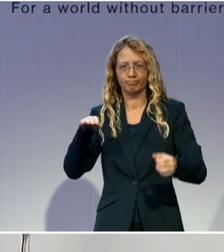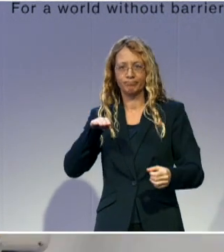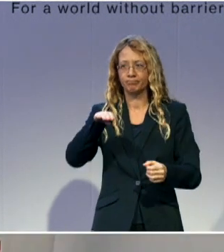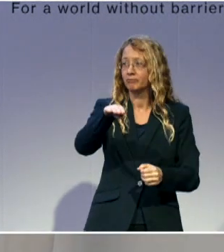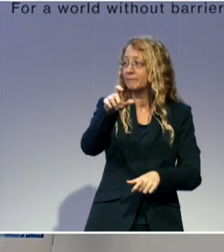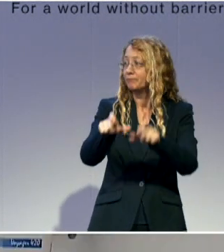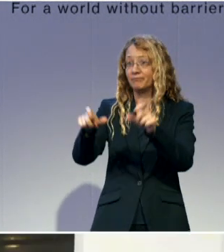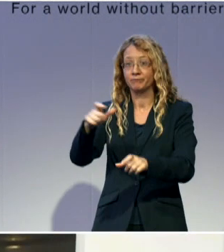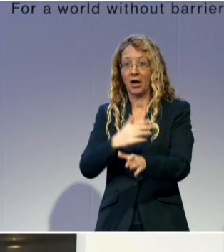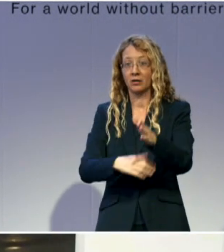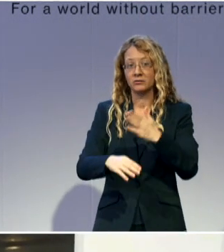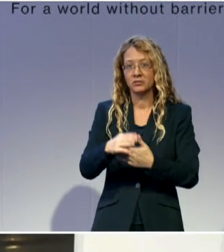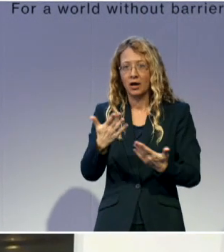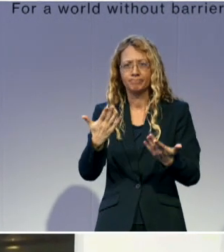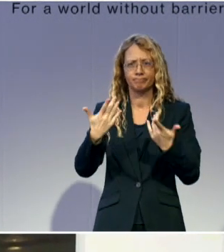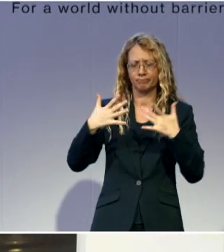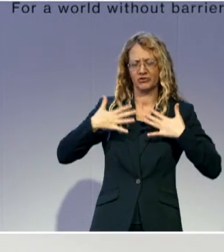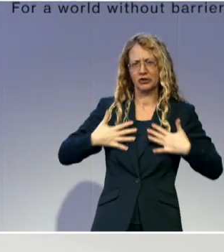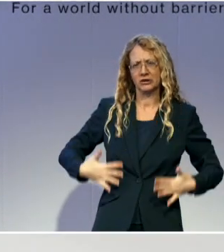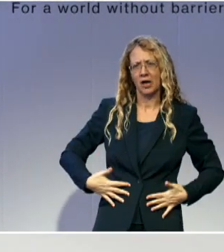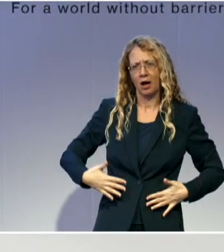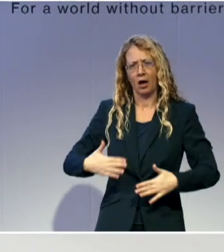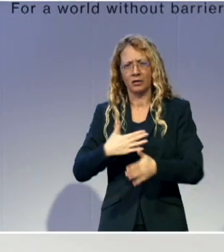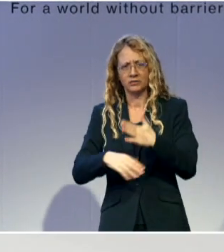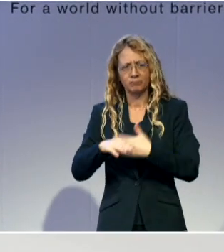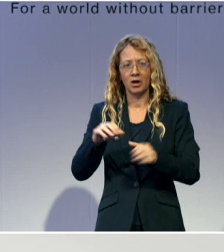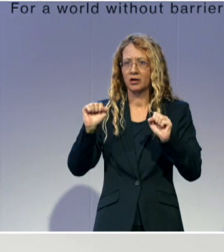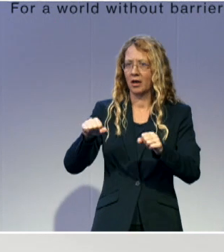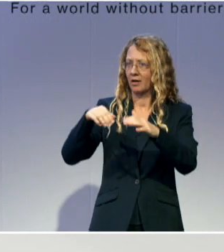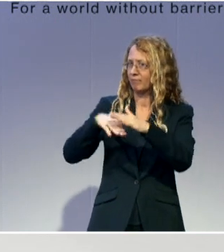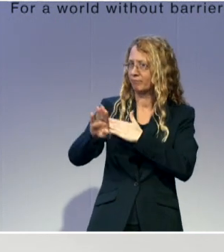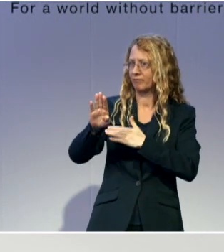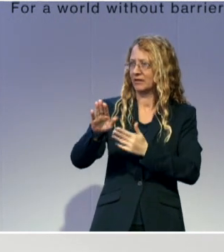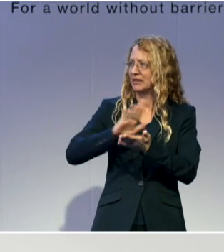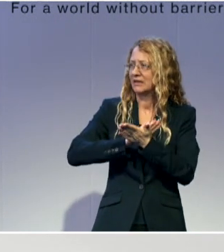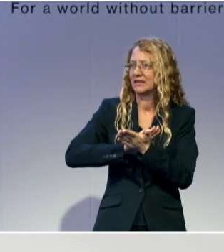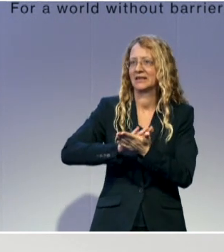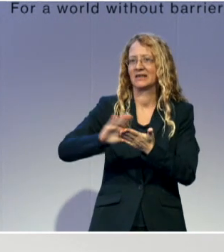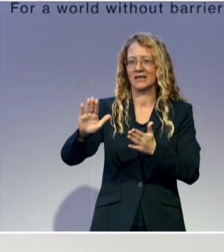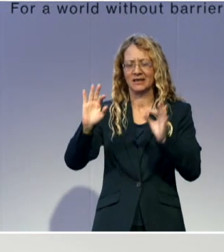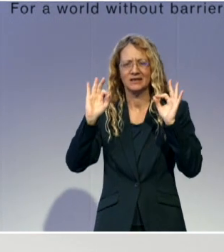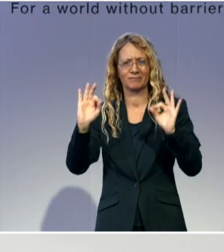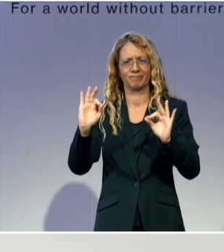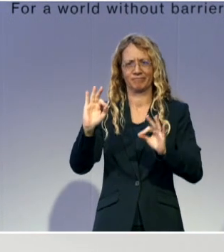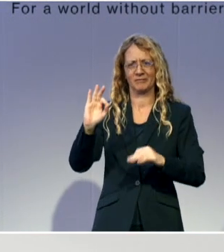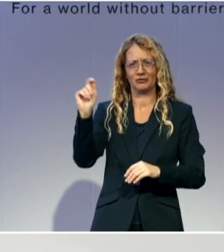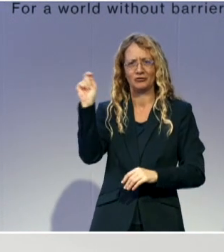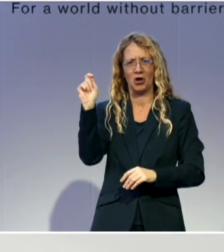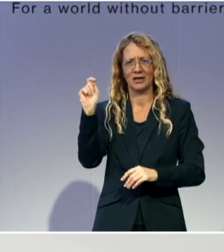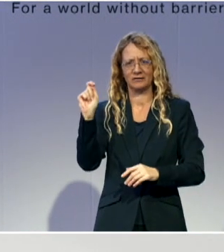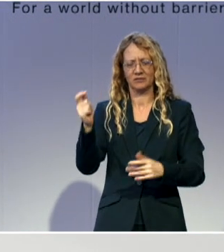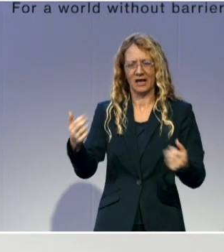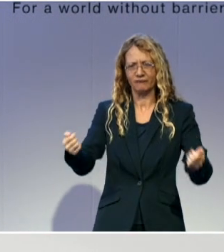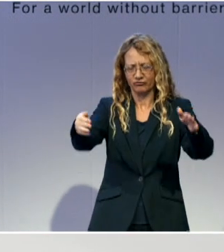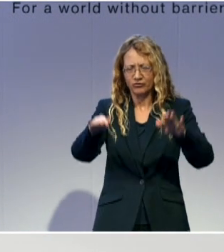toilet, Mobilu bathrooms provide changing tables, hoists, and adequate space for large